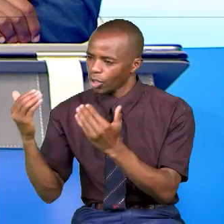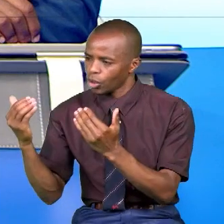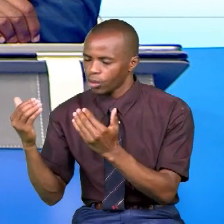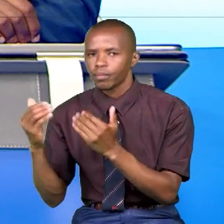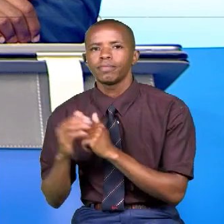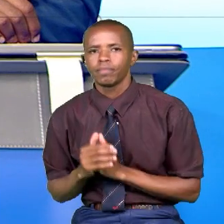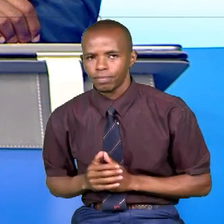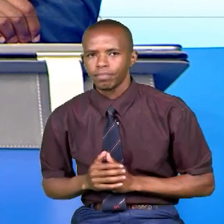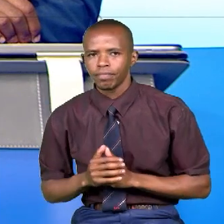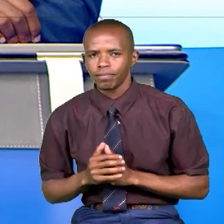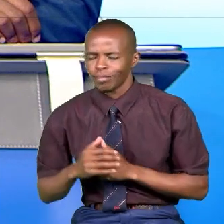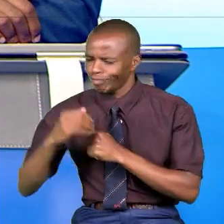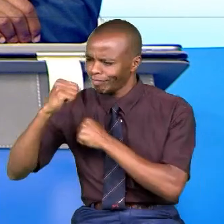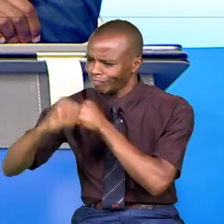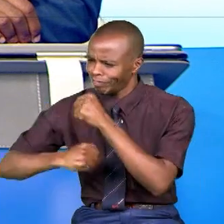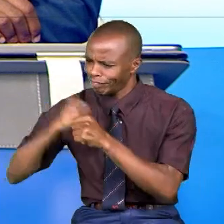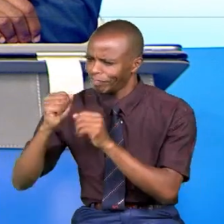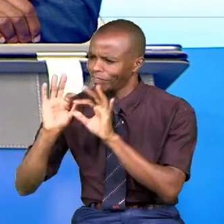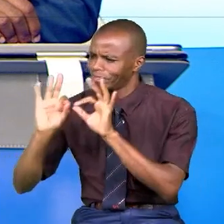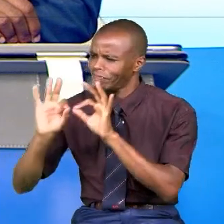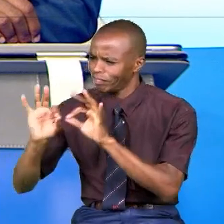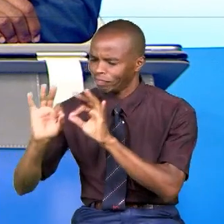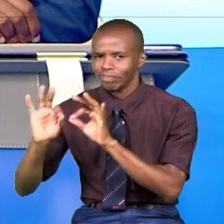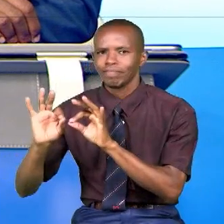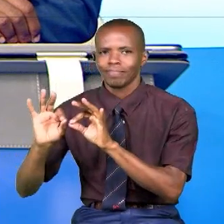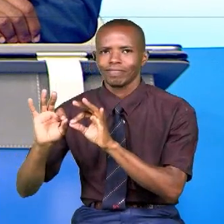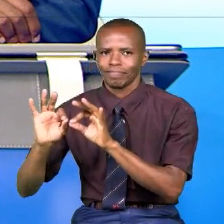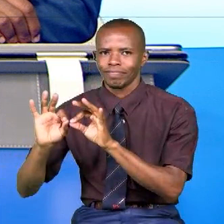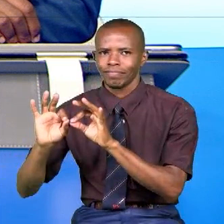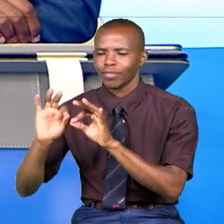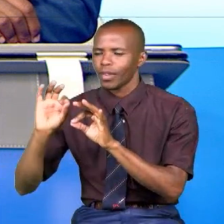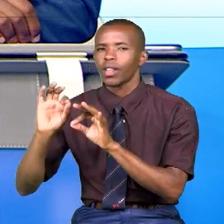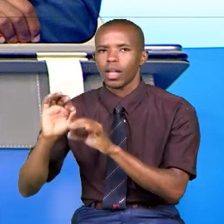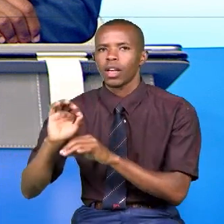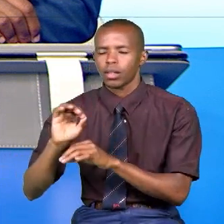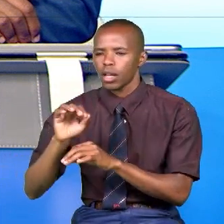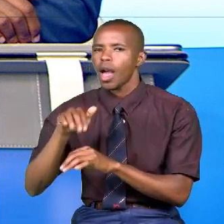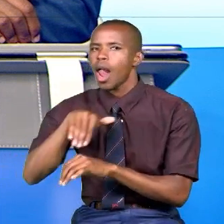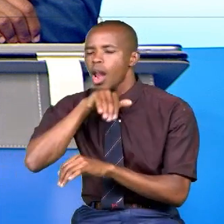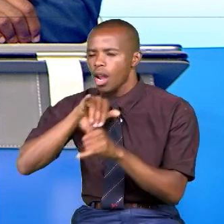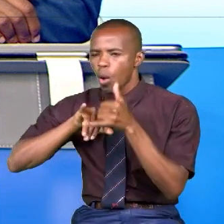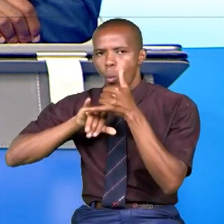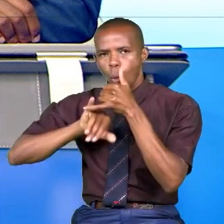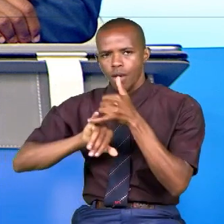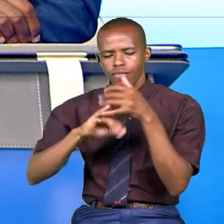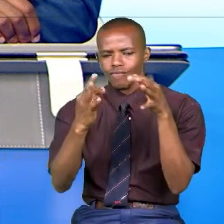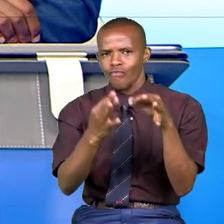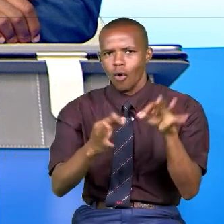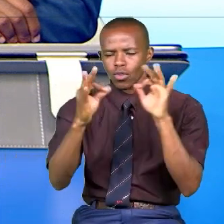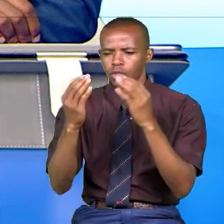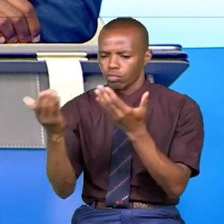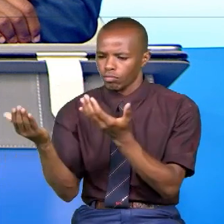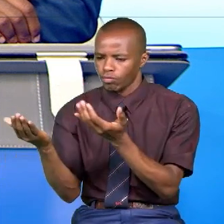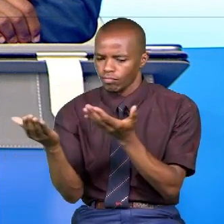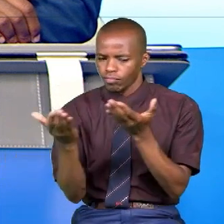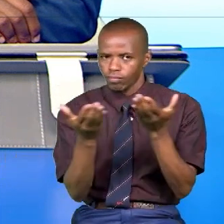Now, in a colorful event graced by delegates and a mammoth of Kenyans, Ida Odinga took to the podium to officially welcome Raila